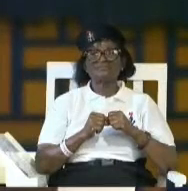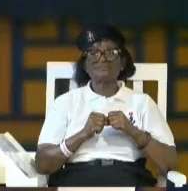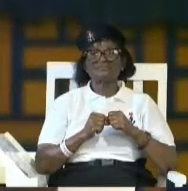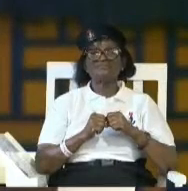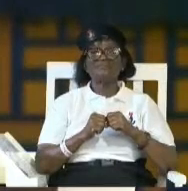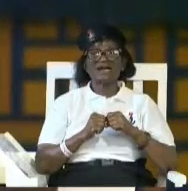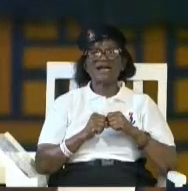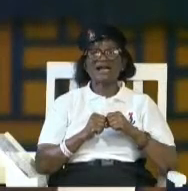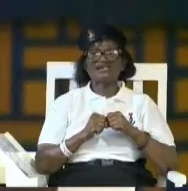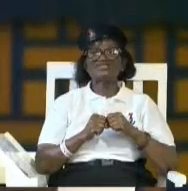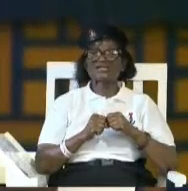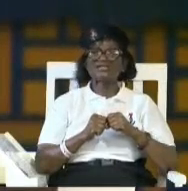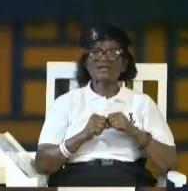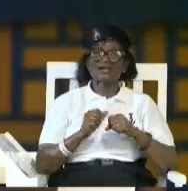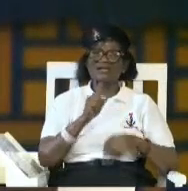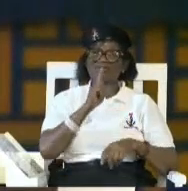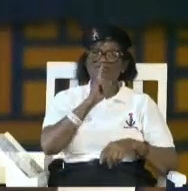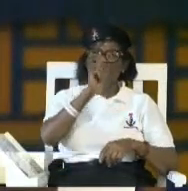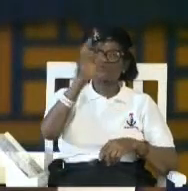Thorough sanctification.